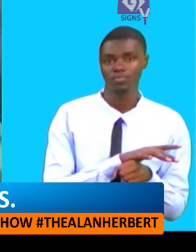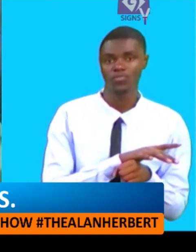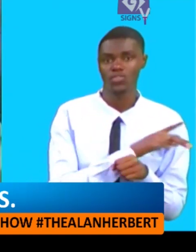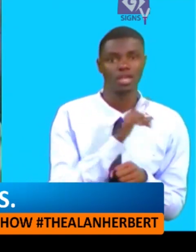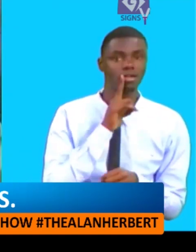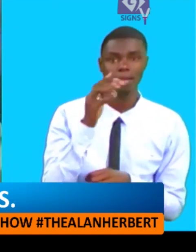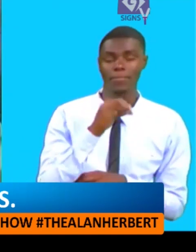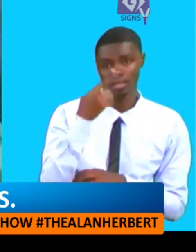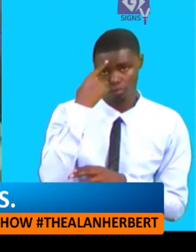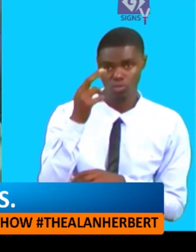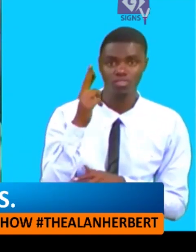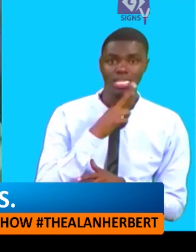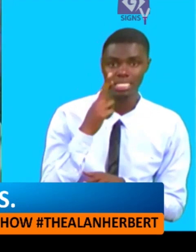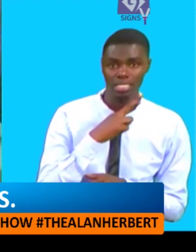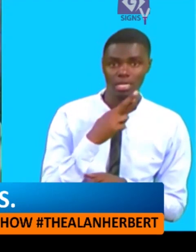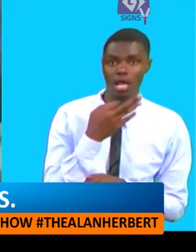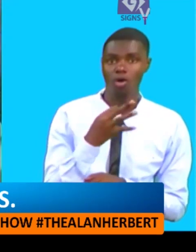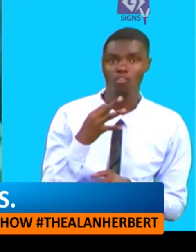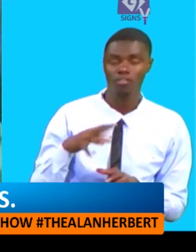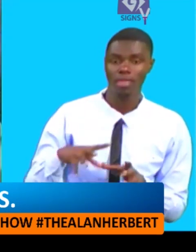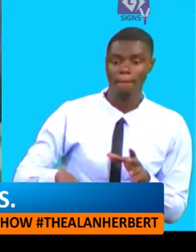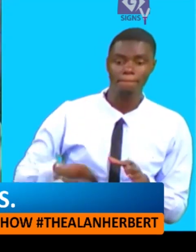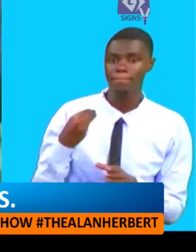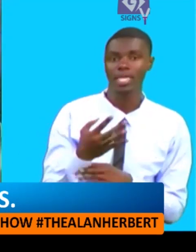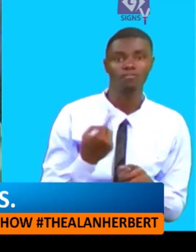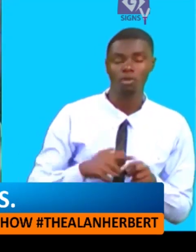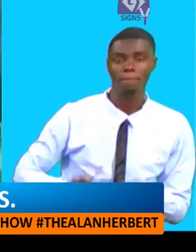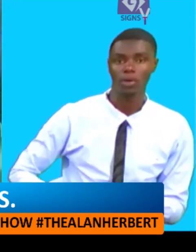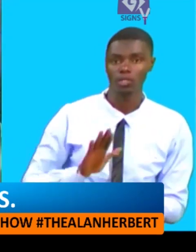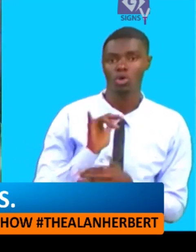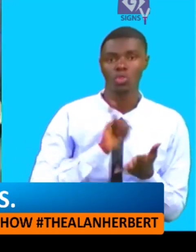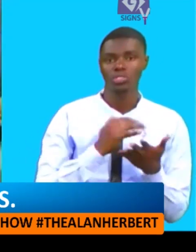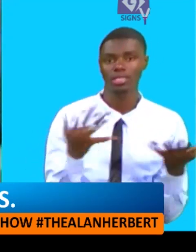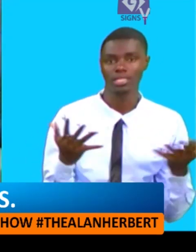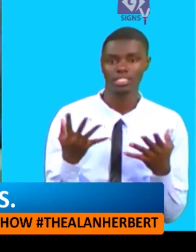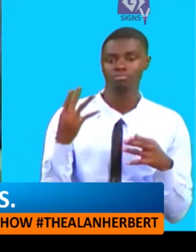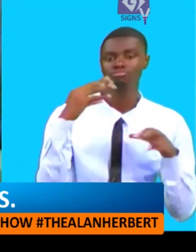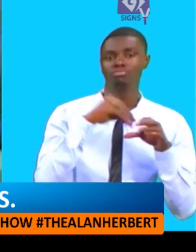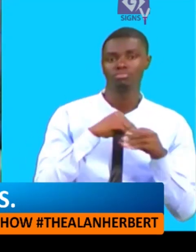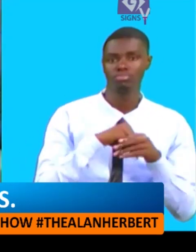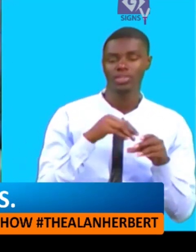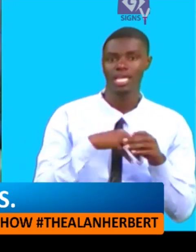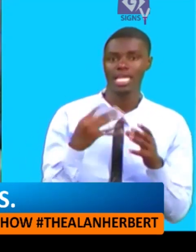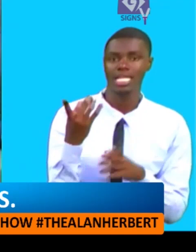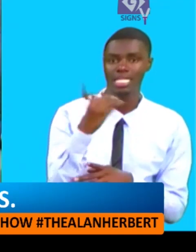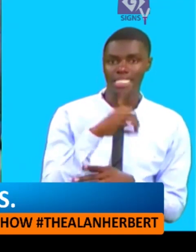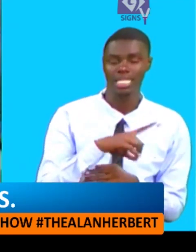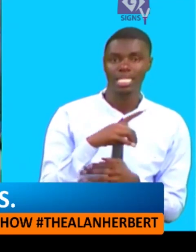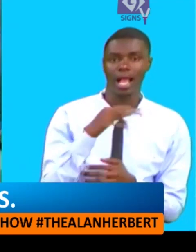100% because of the risk of out-of-pocket payment. Yeah, so those are the things that go into designing a